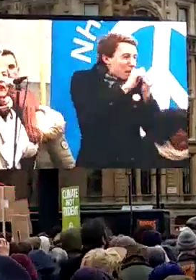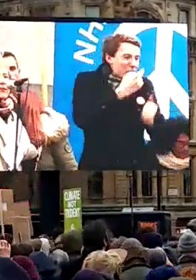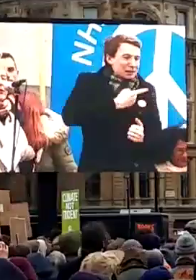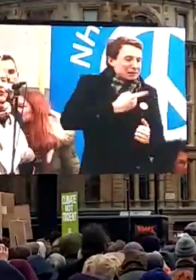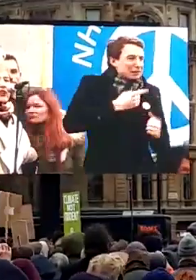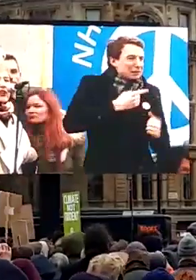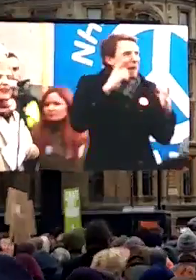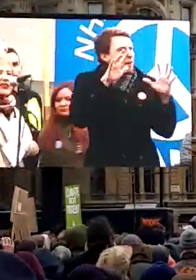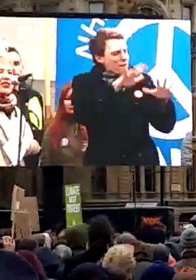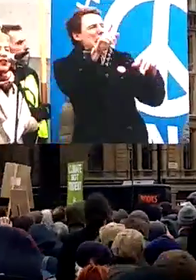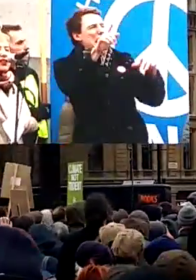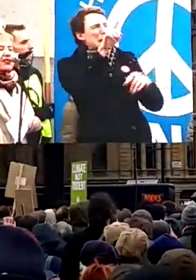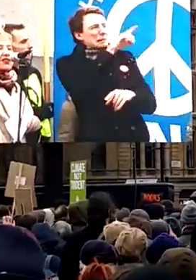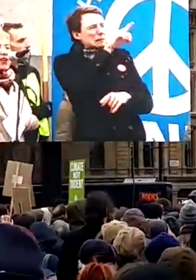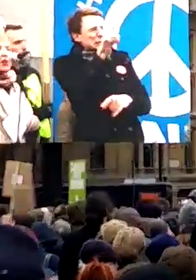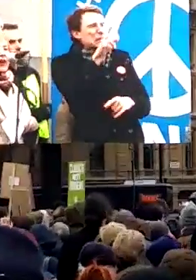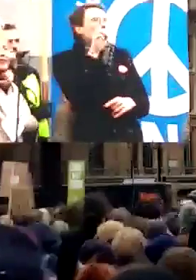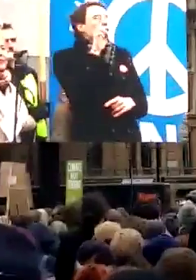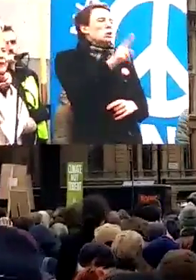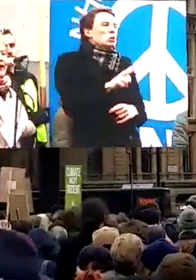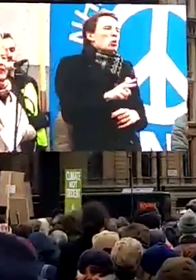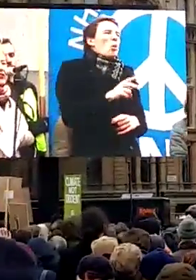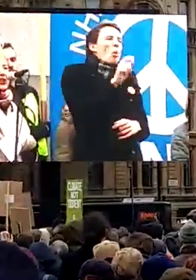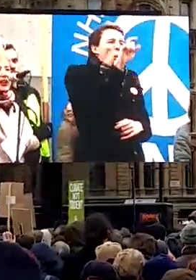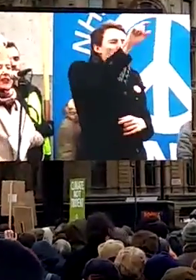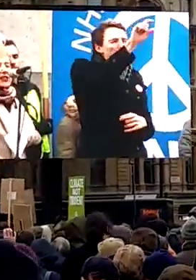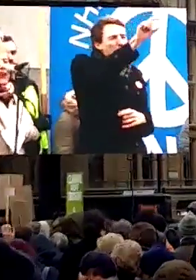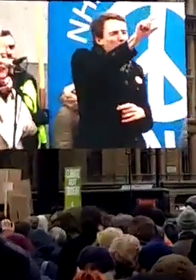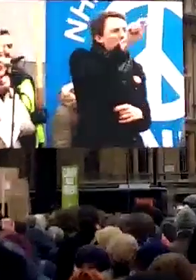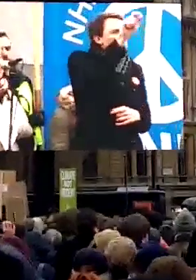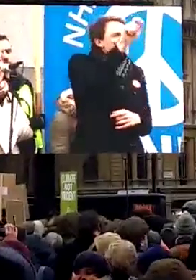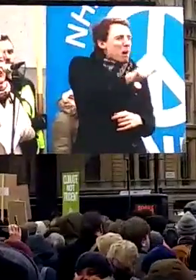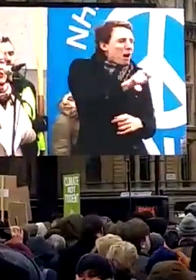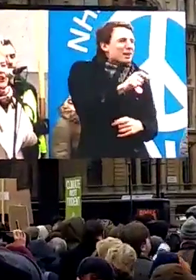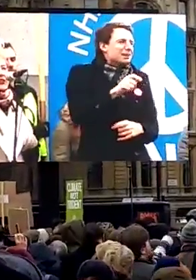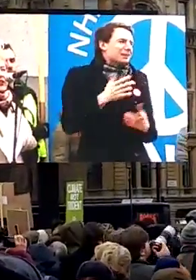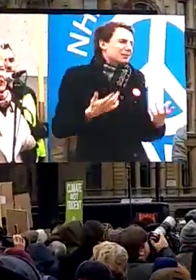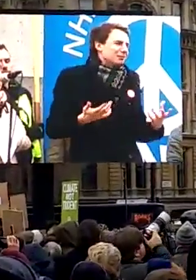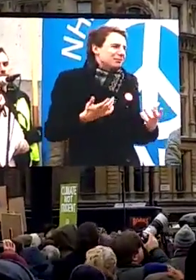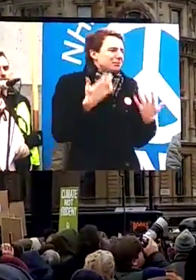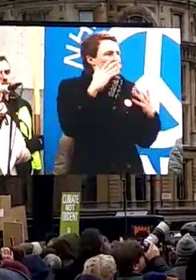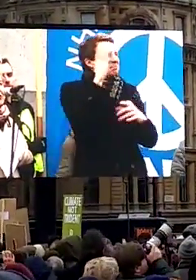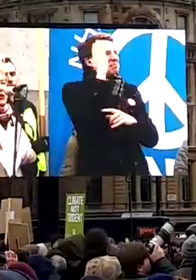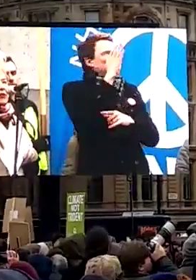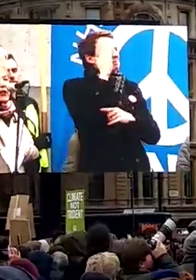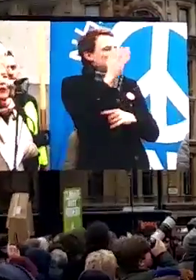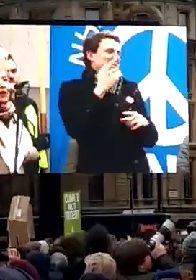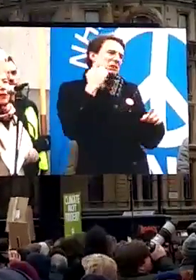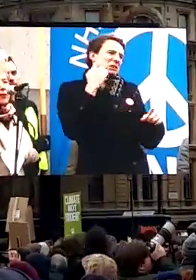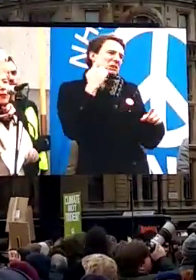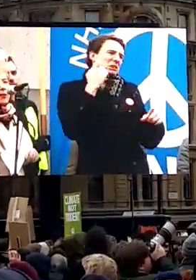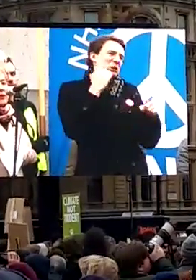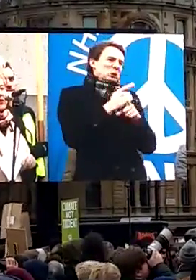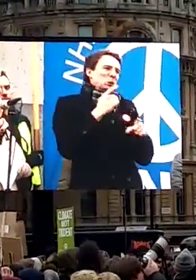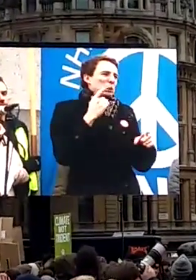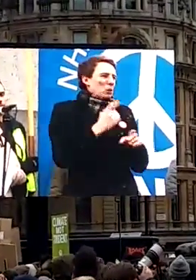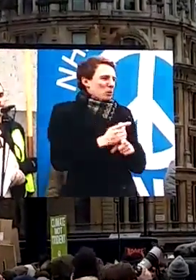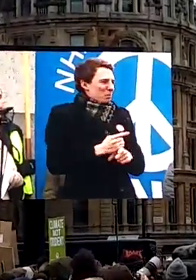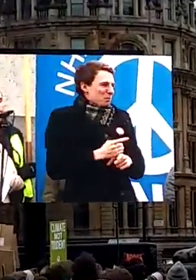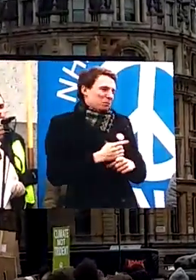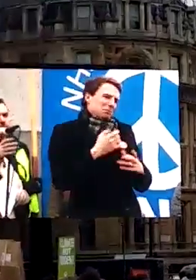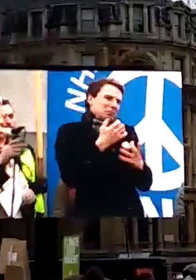and looking up at the stage, the dot on that stage addressing the crowd with